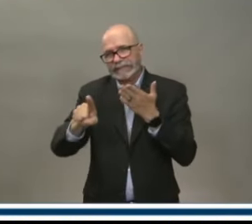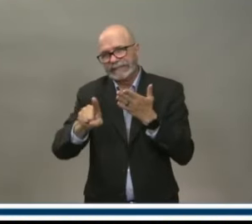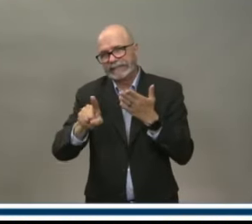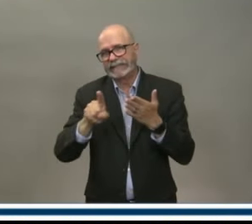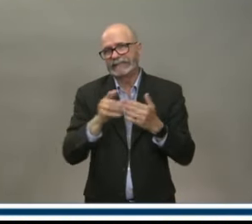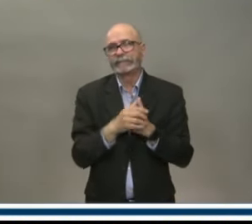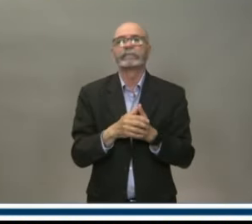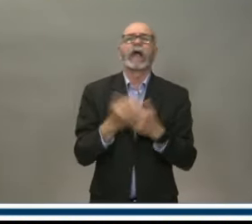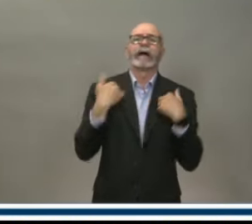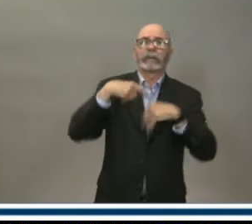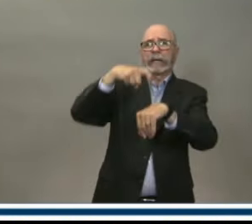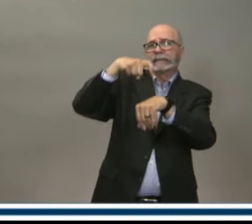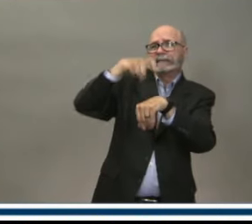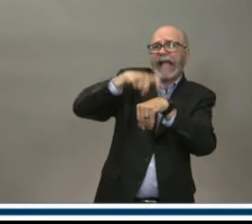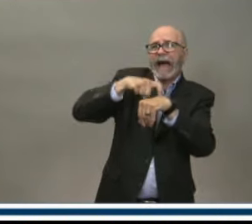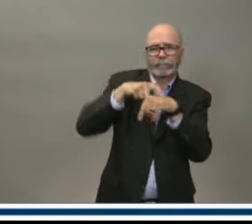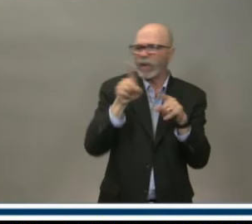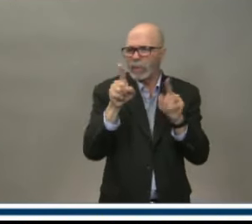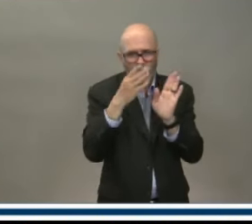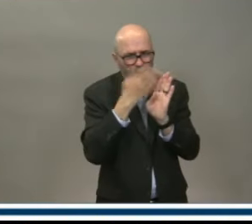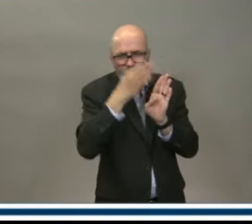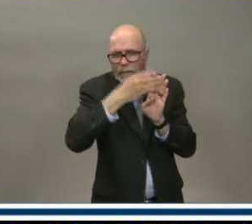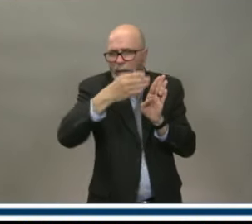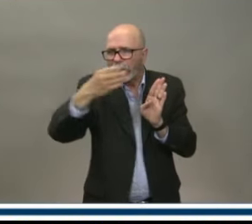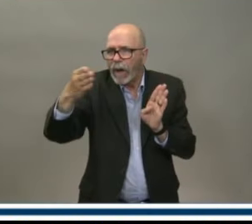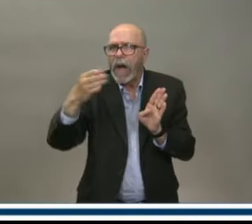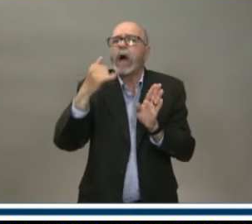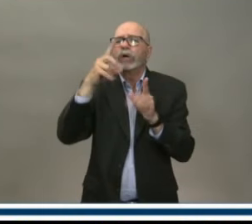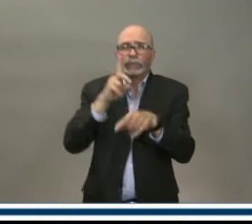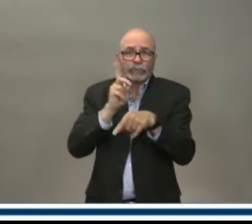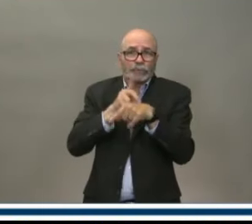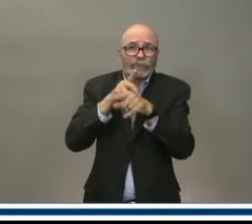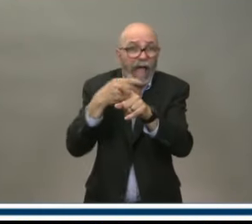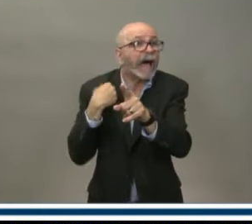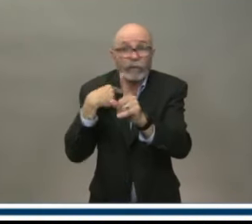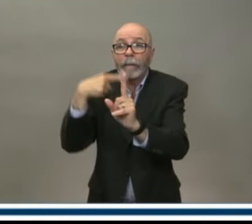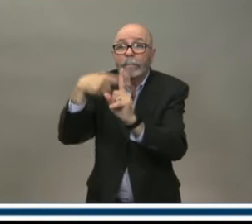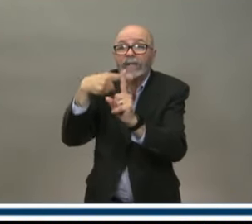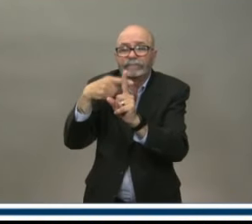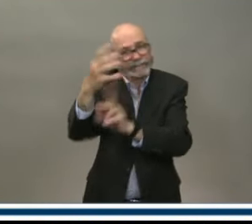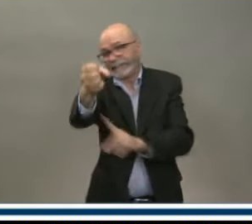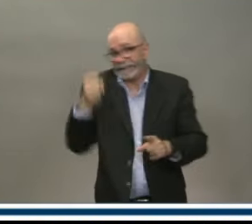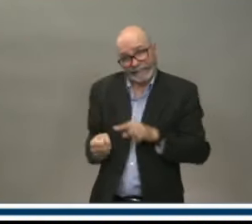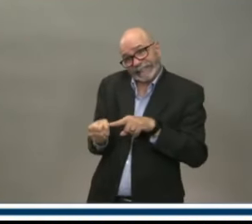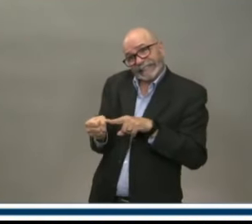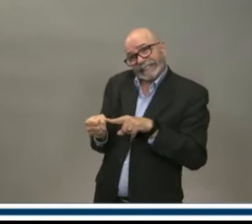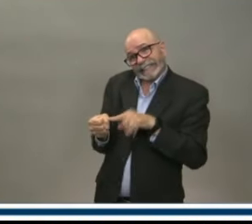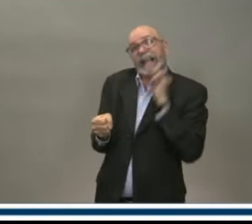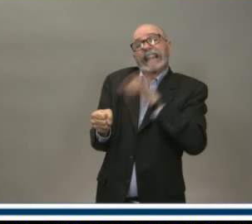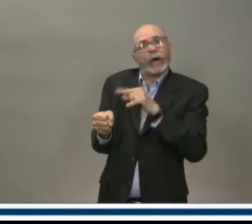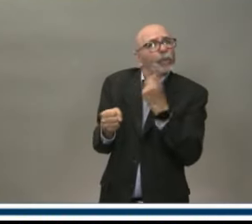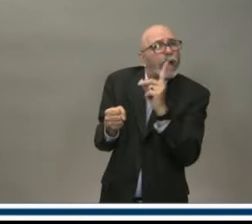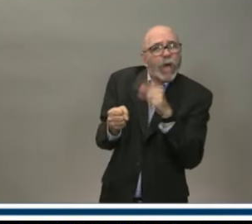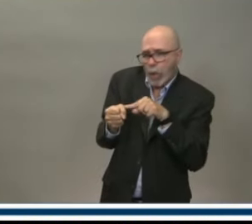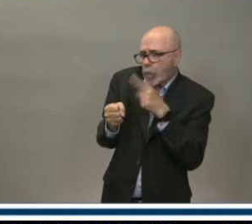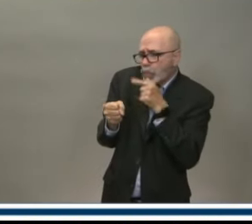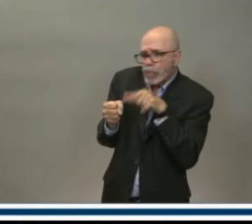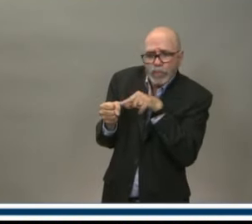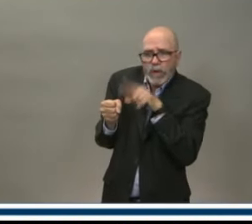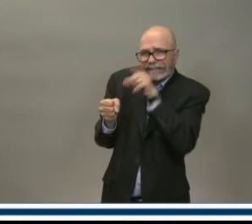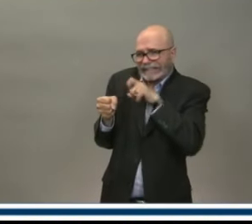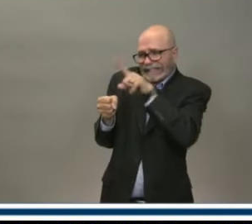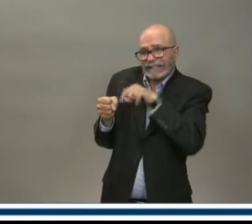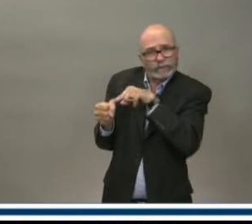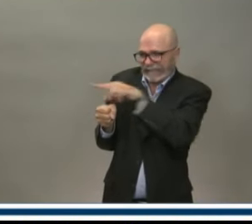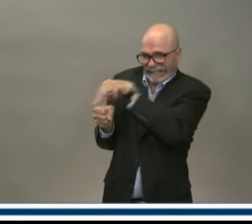timely follow-up by public health with people who test positive, identifying all those contacts, putting those contacts